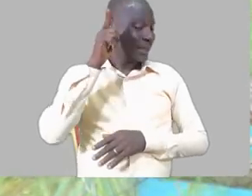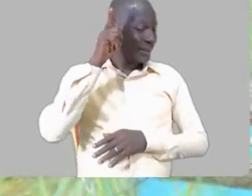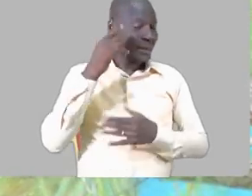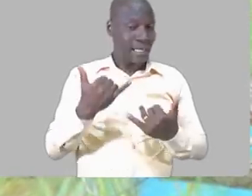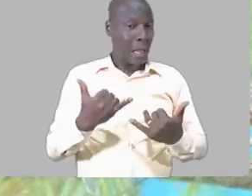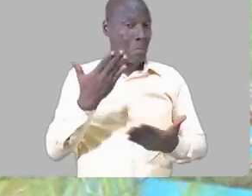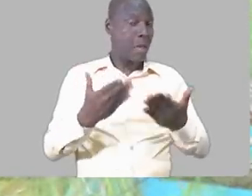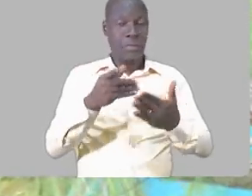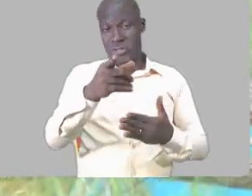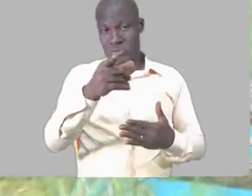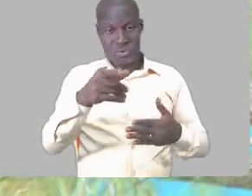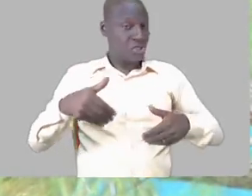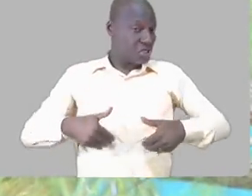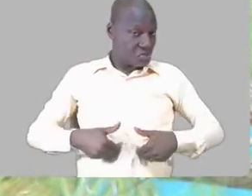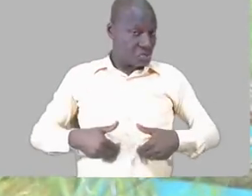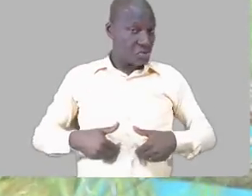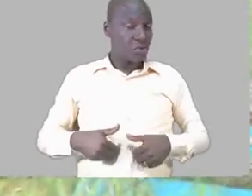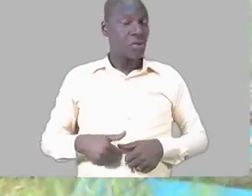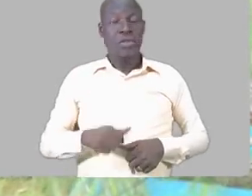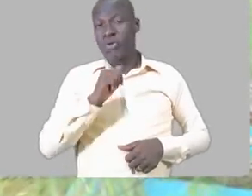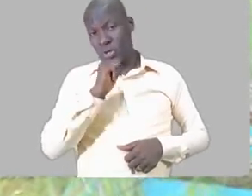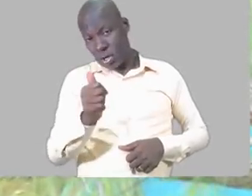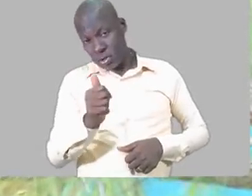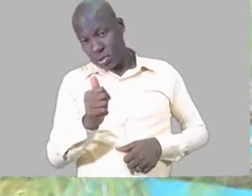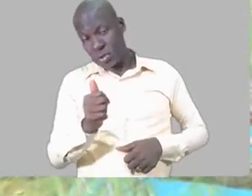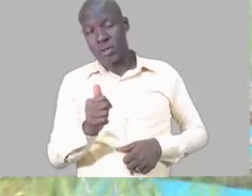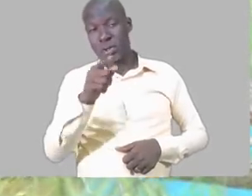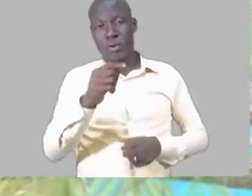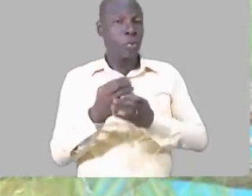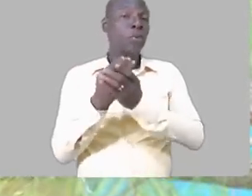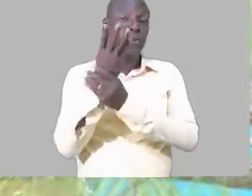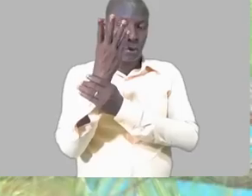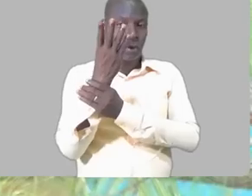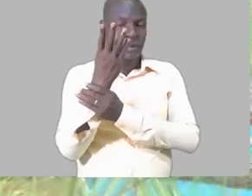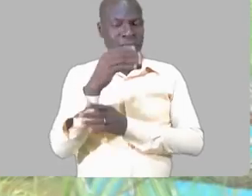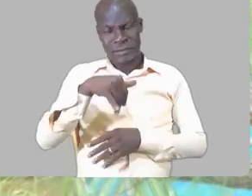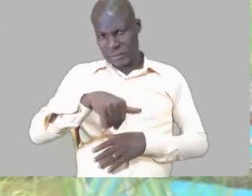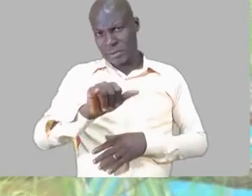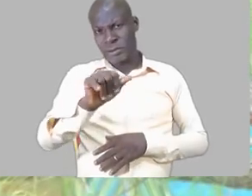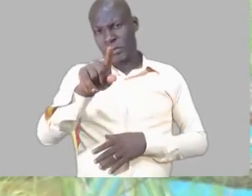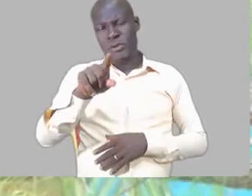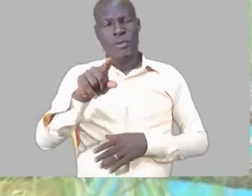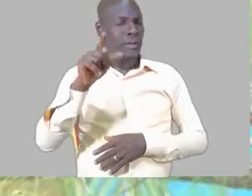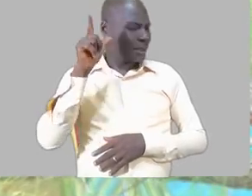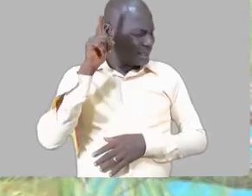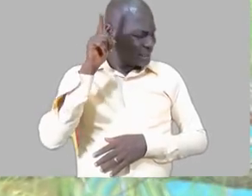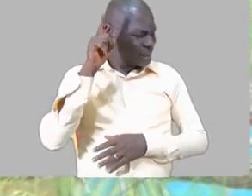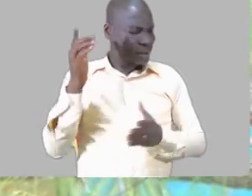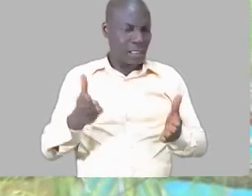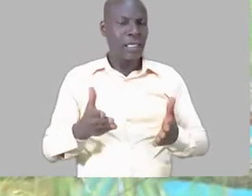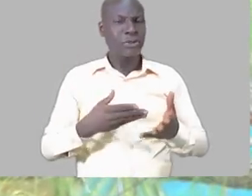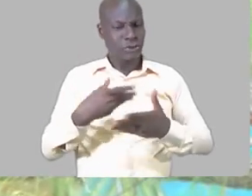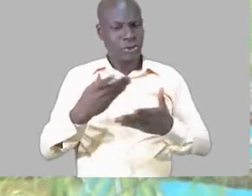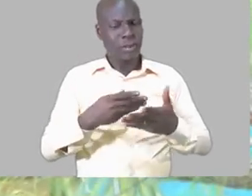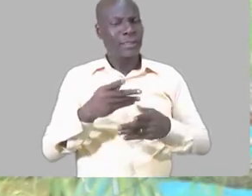eneisa unye abrantye anababa awa. Mijese unye youth. Na uye penimu empa. Ensamu aminu uechi. Unsu